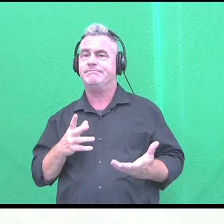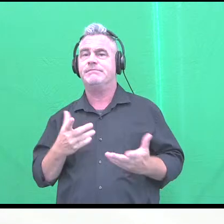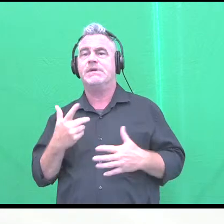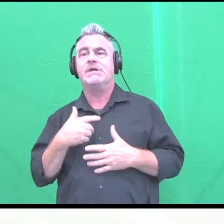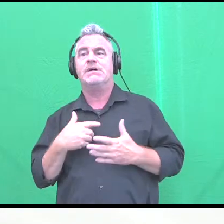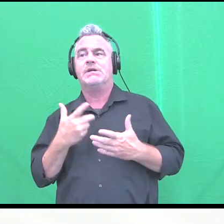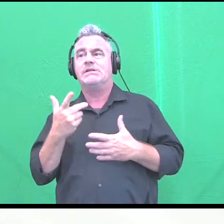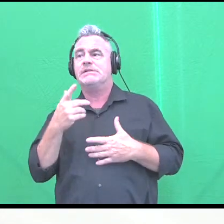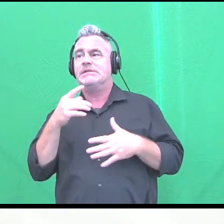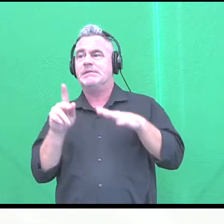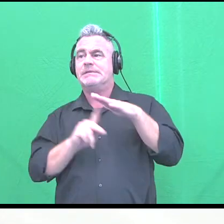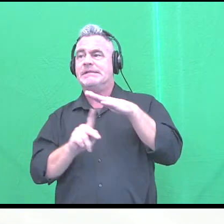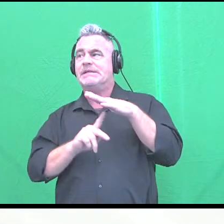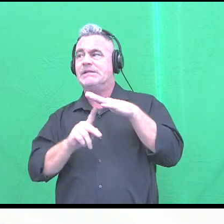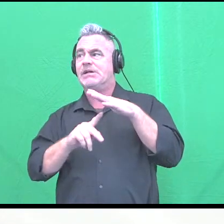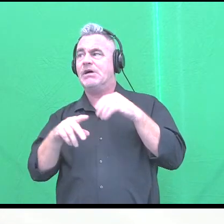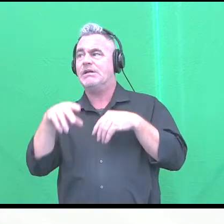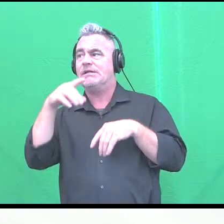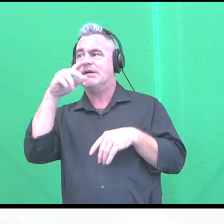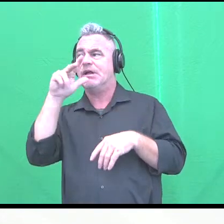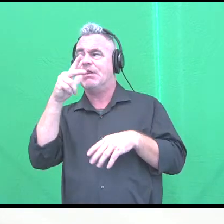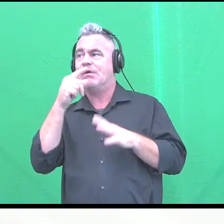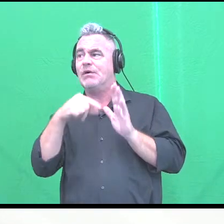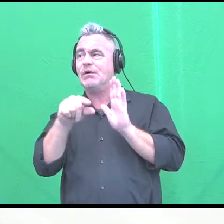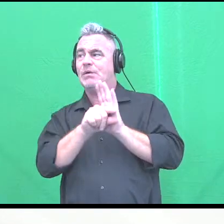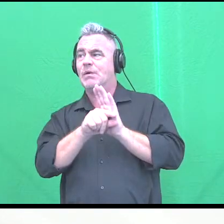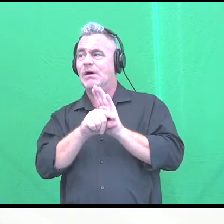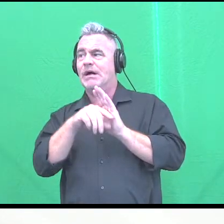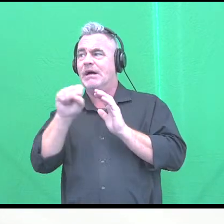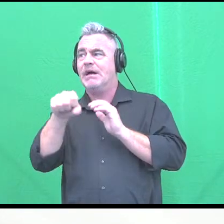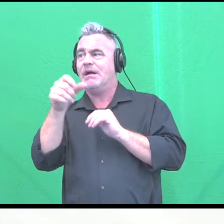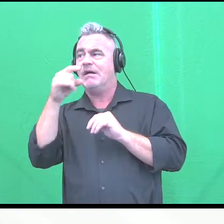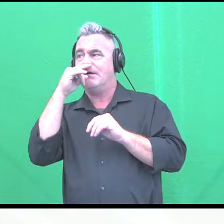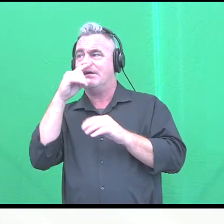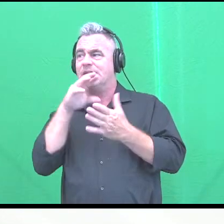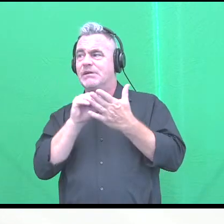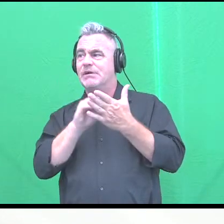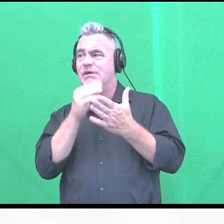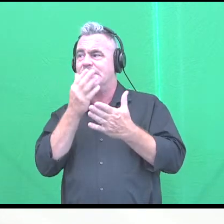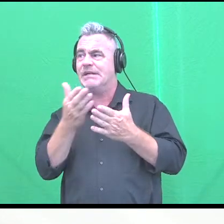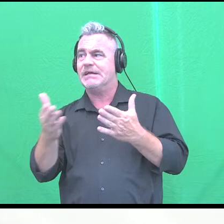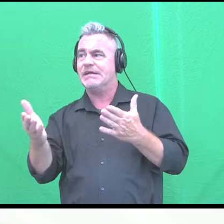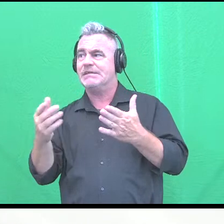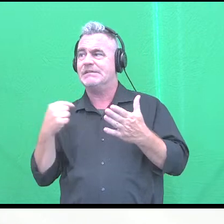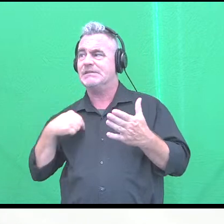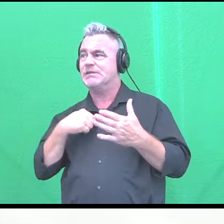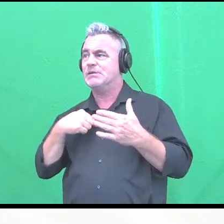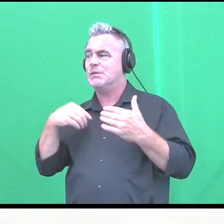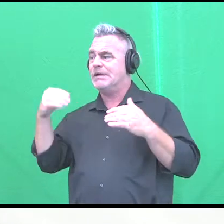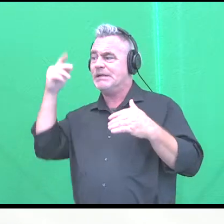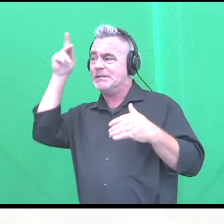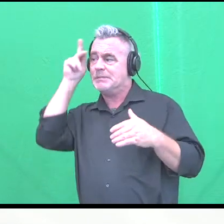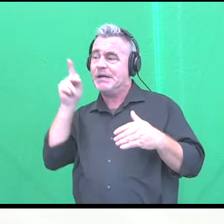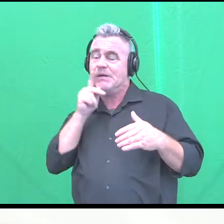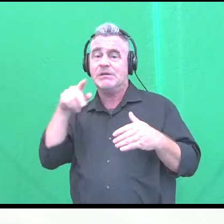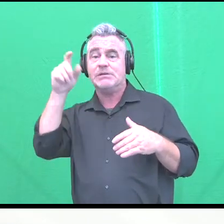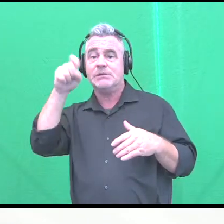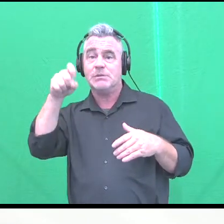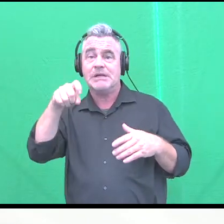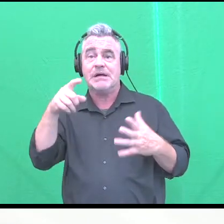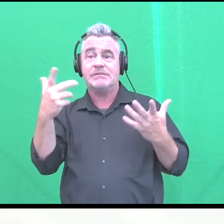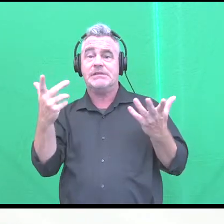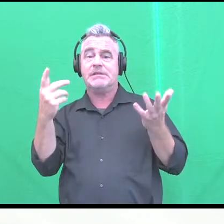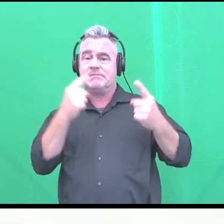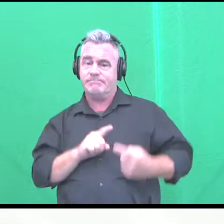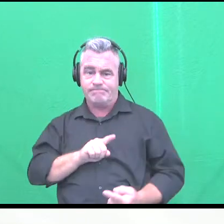as kindergarten, 3rd grade, 5th grade are learning these things. And we as parents have to stand up for our kids,